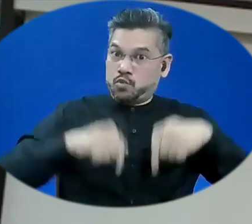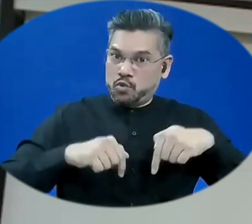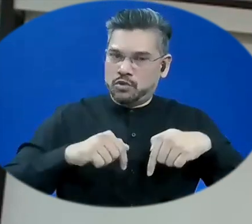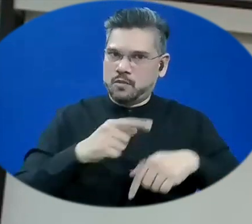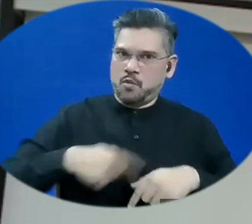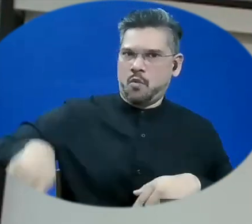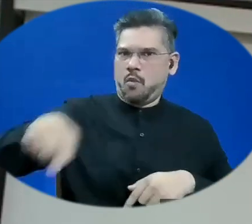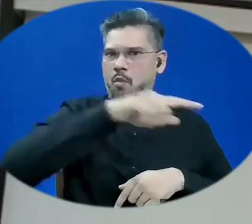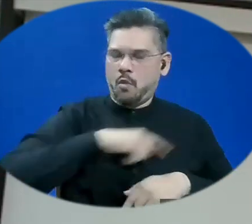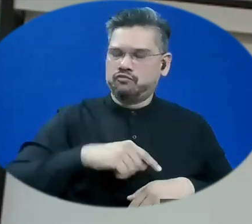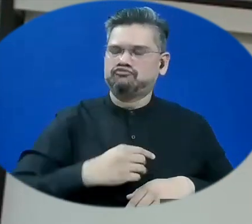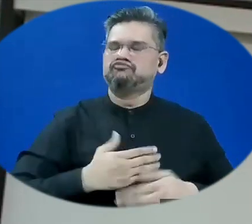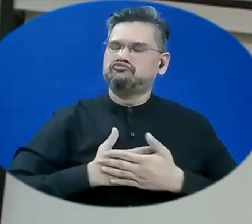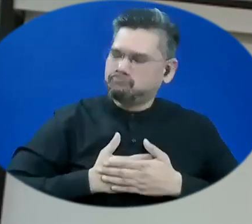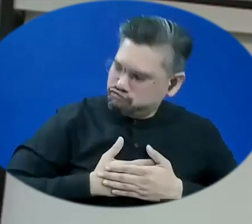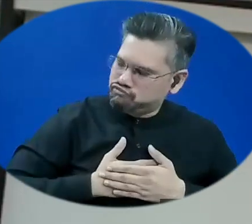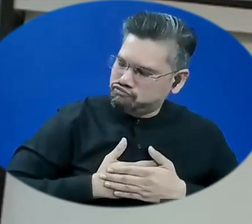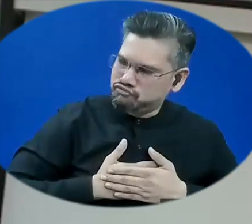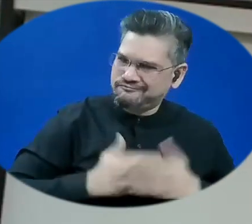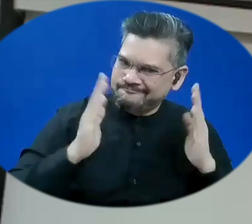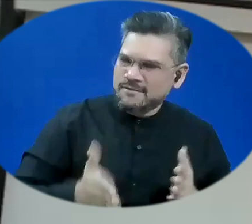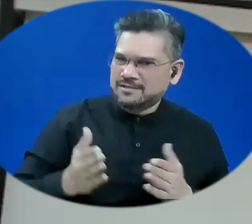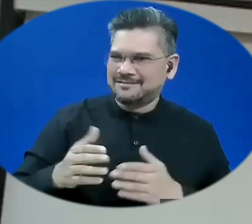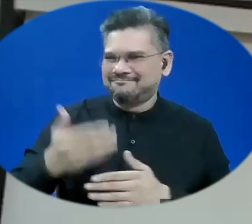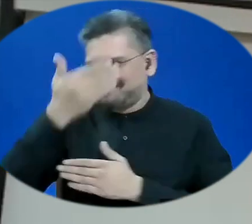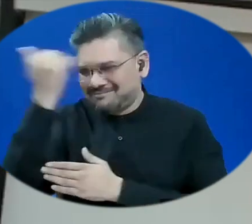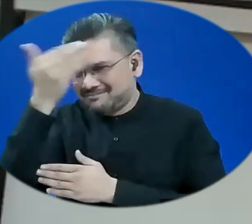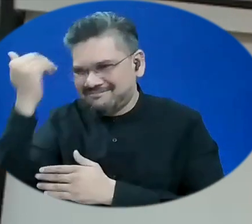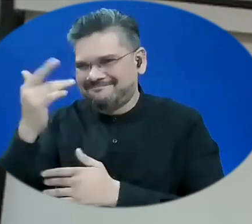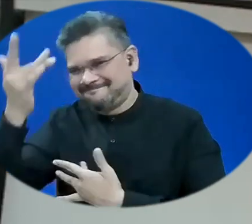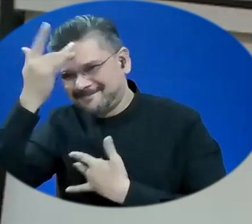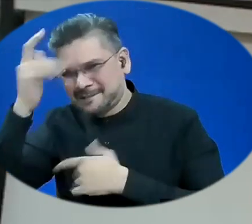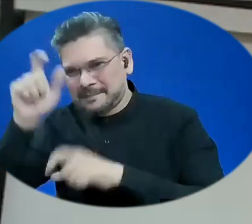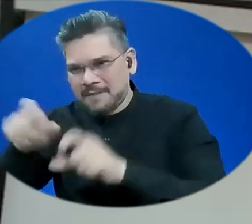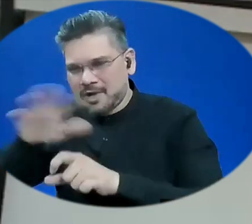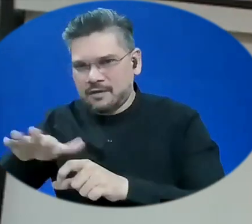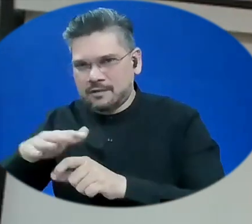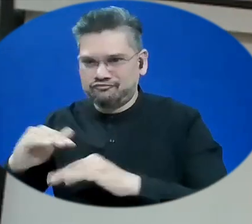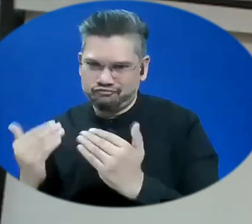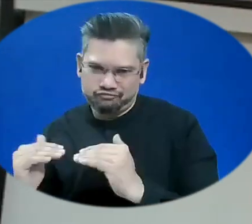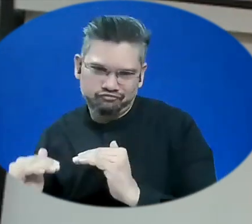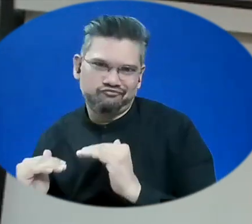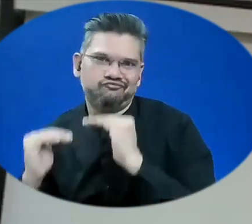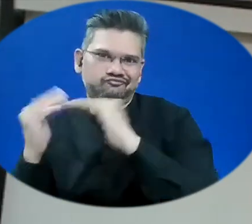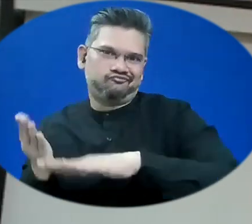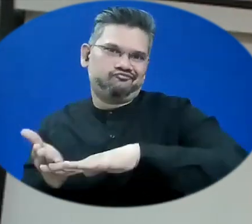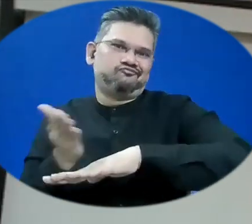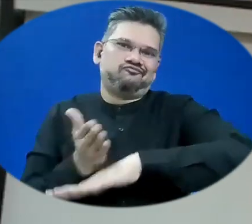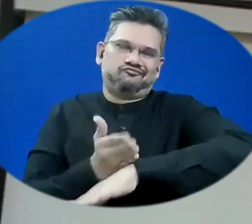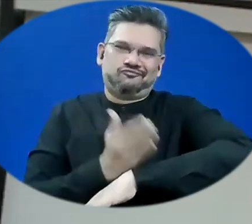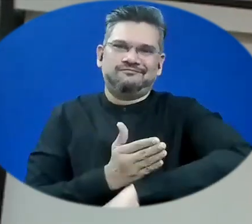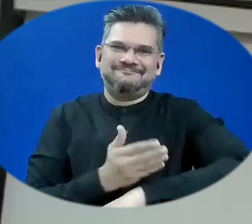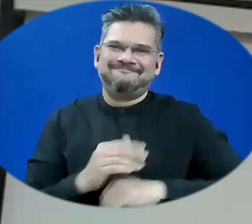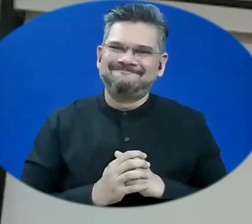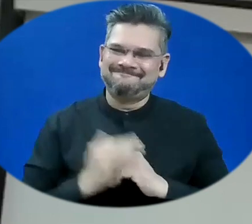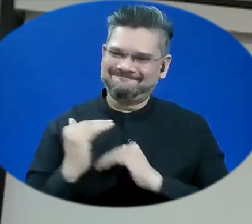dementia care partner. Although we may reside in different countries, speak our own languages, practice